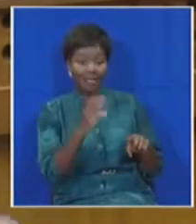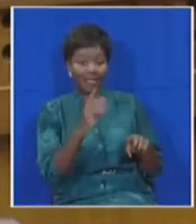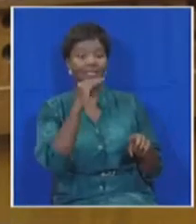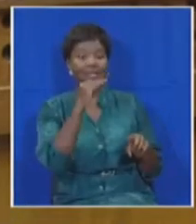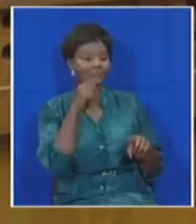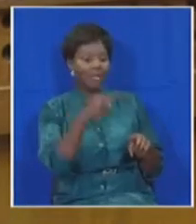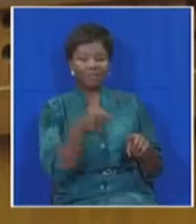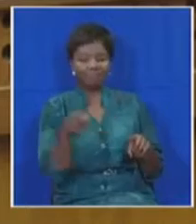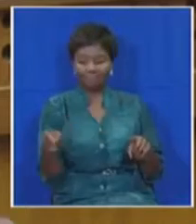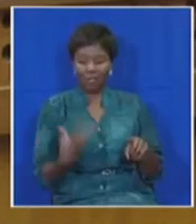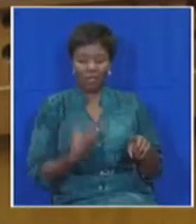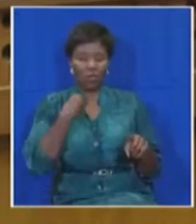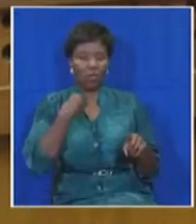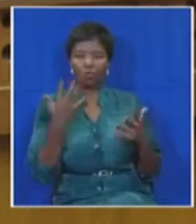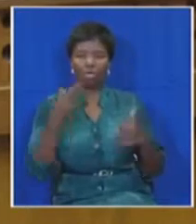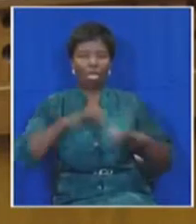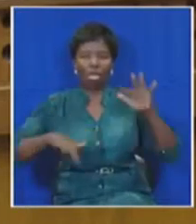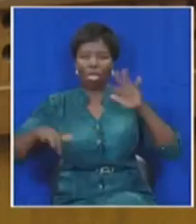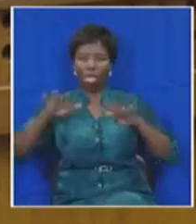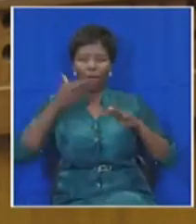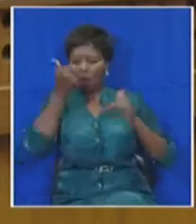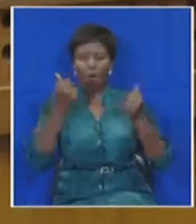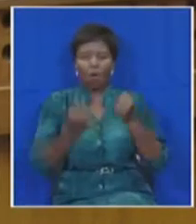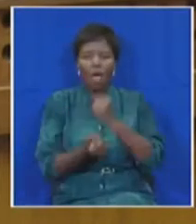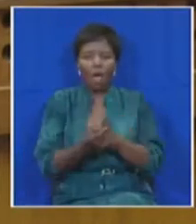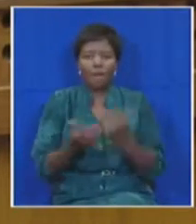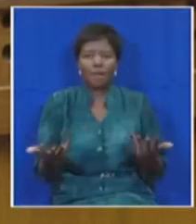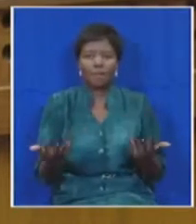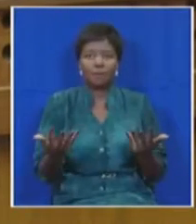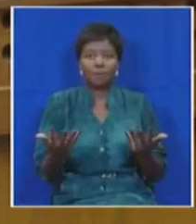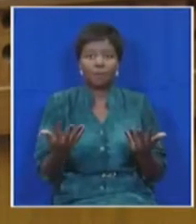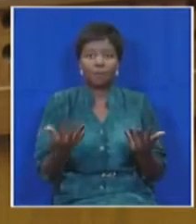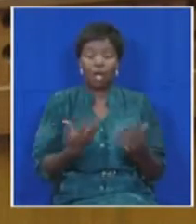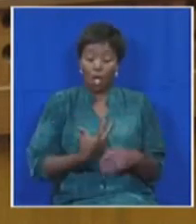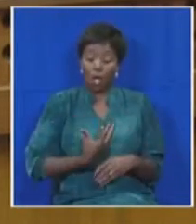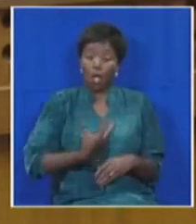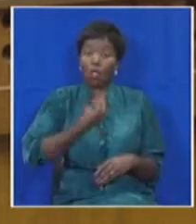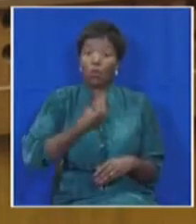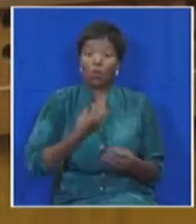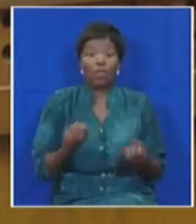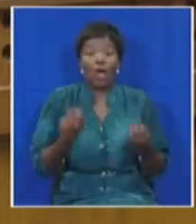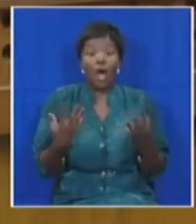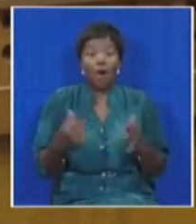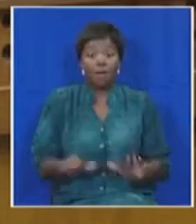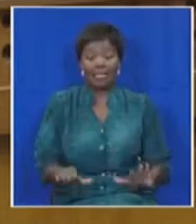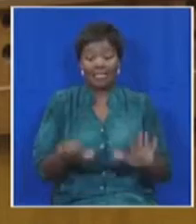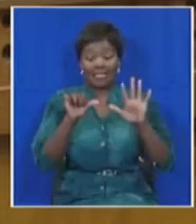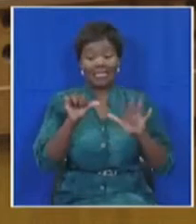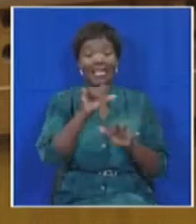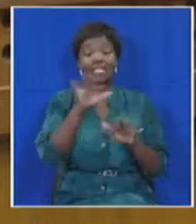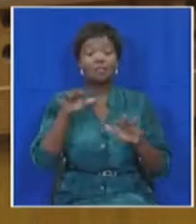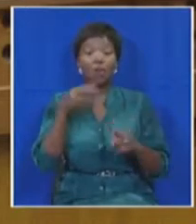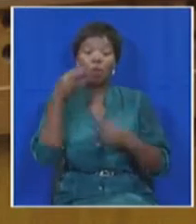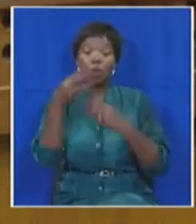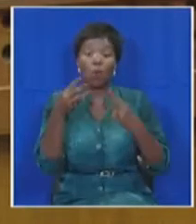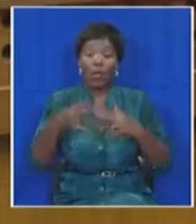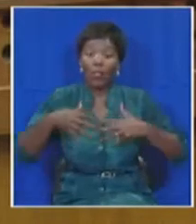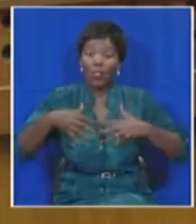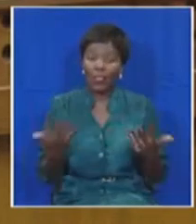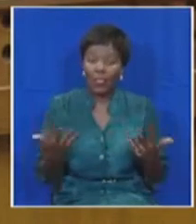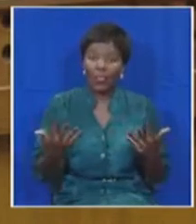generation. The lost generation is the nearly 6 million mainly black South Africans who can't find